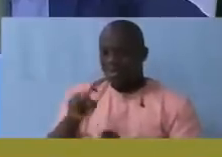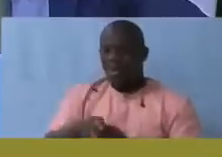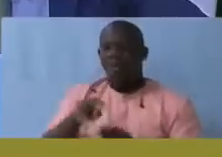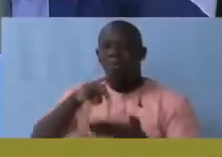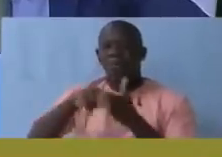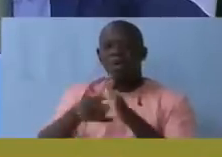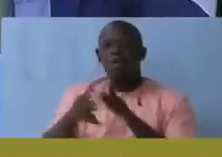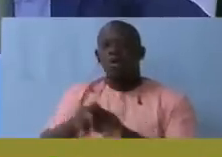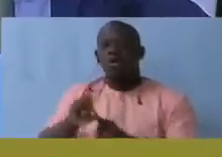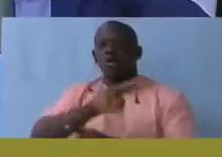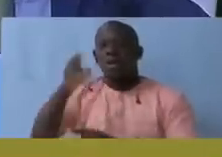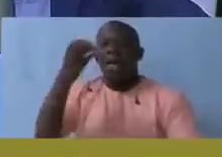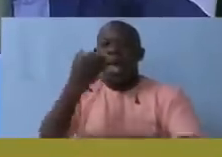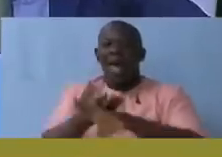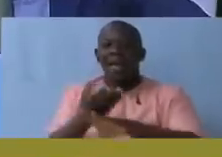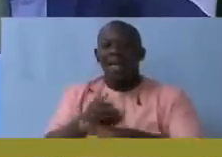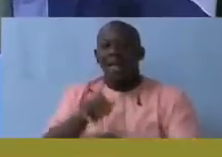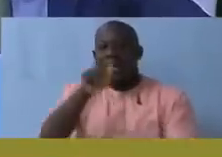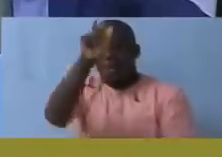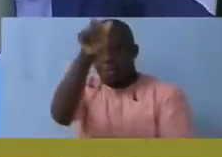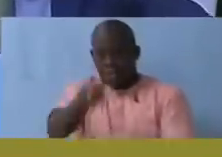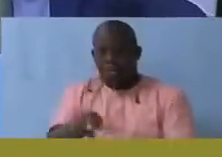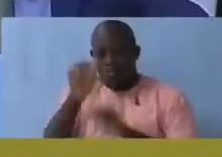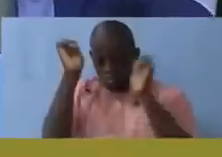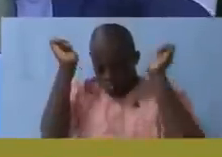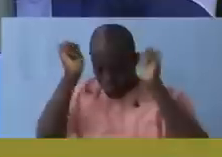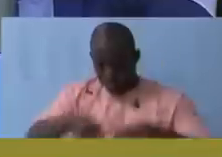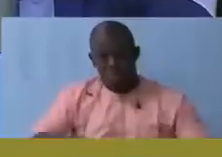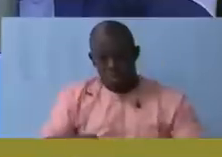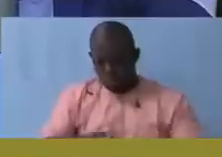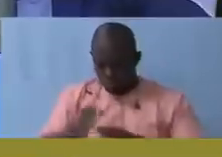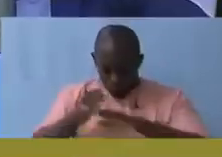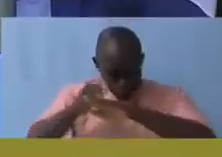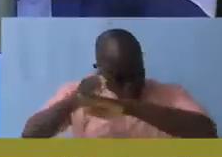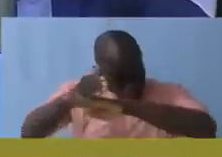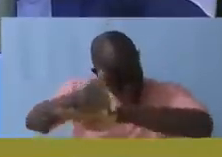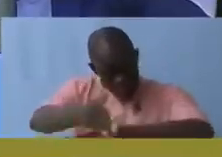of that person would still test undetectable?